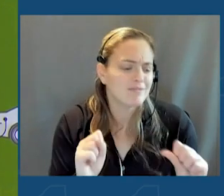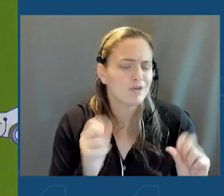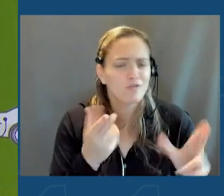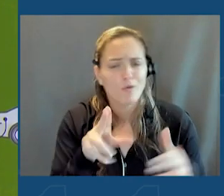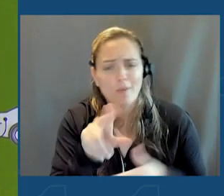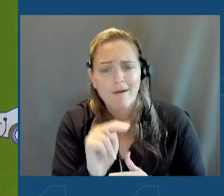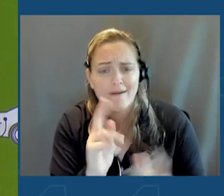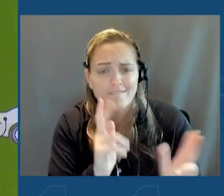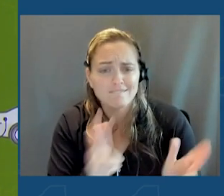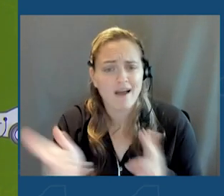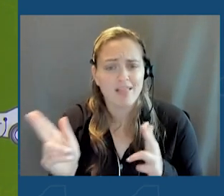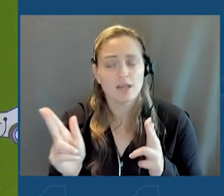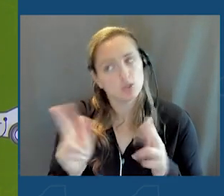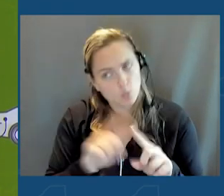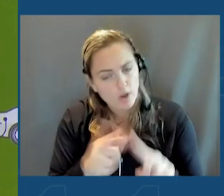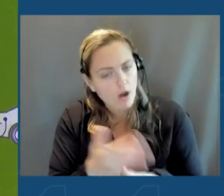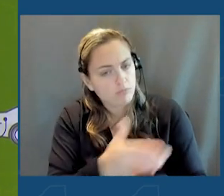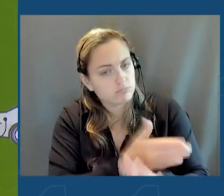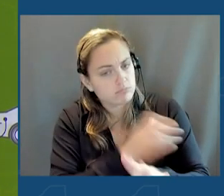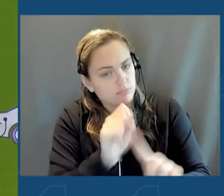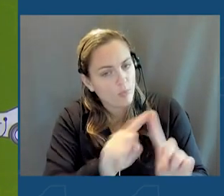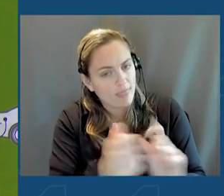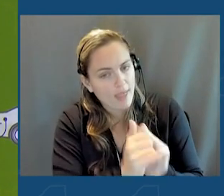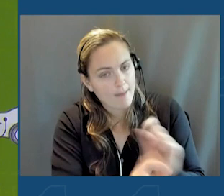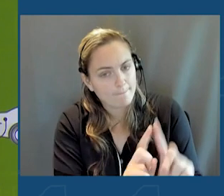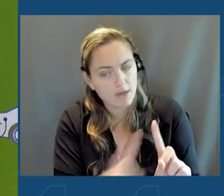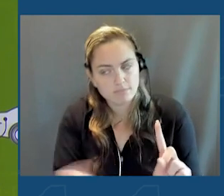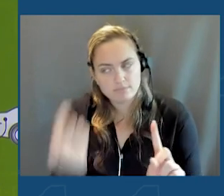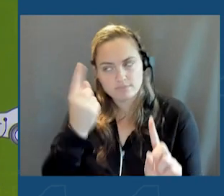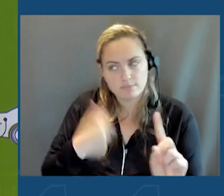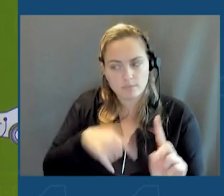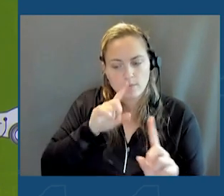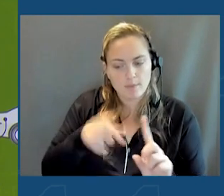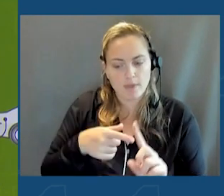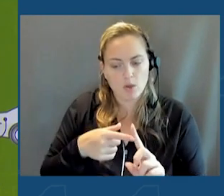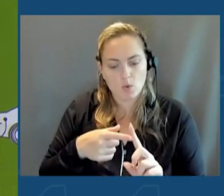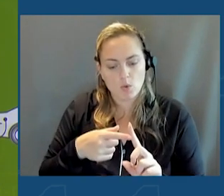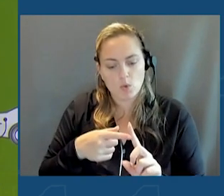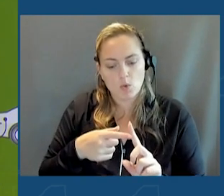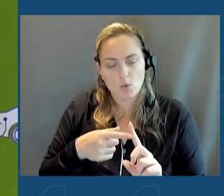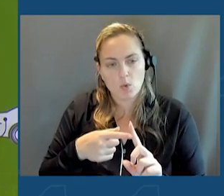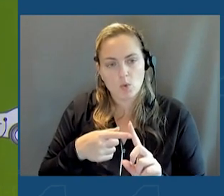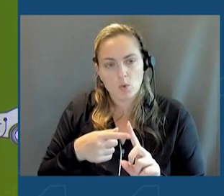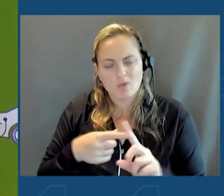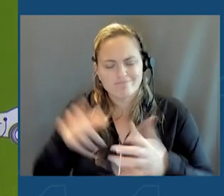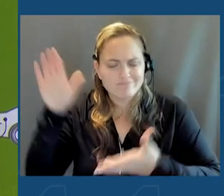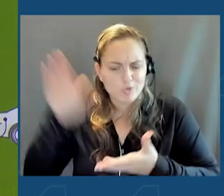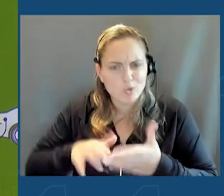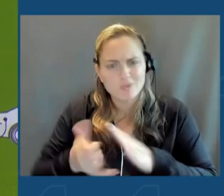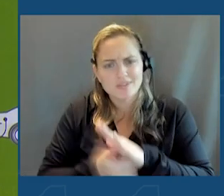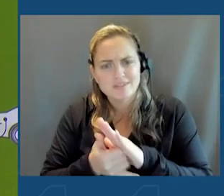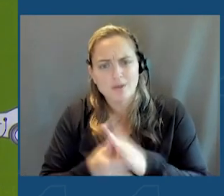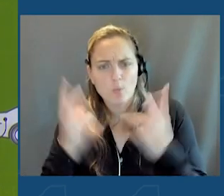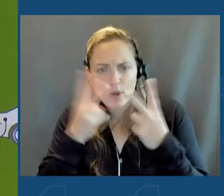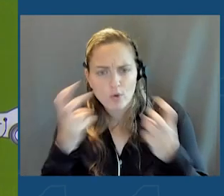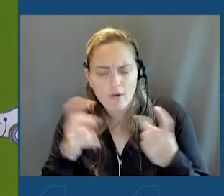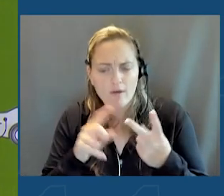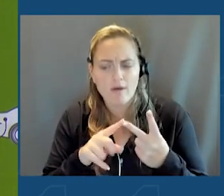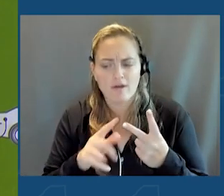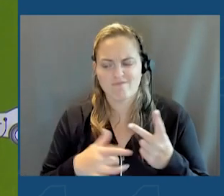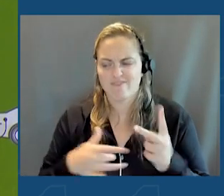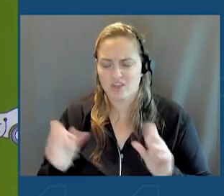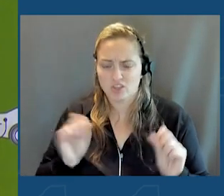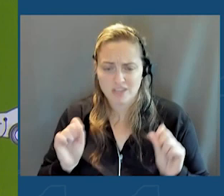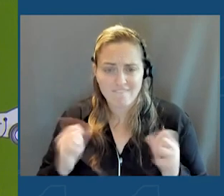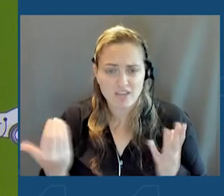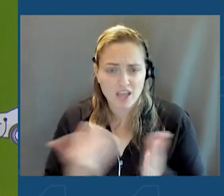we're making great progress. I'm also talking about reducing subway crime, working on that, making people feel safe once